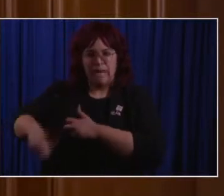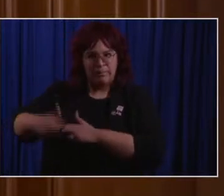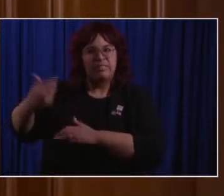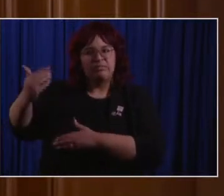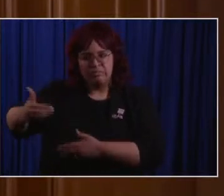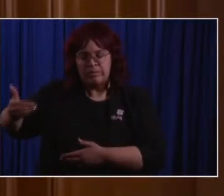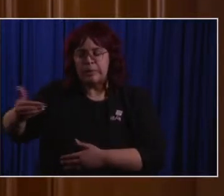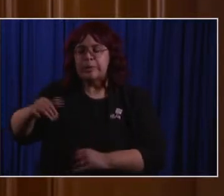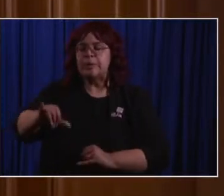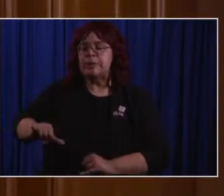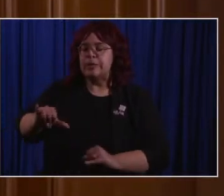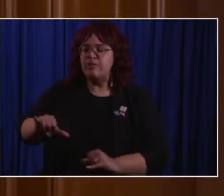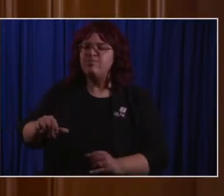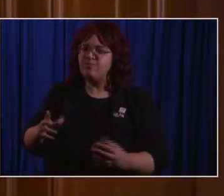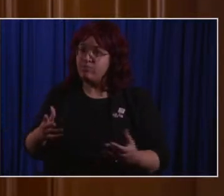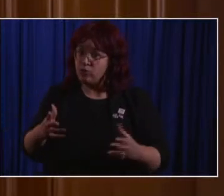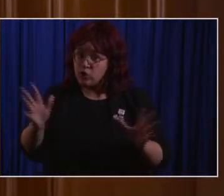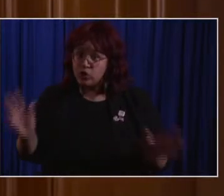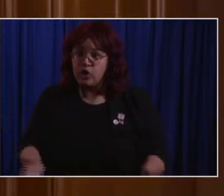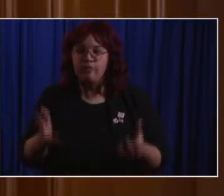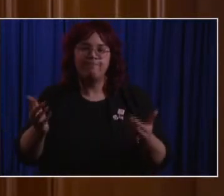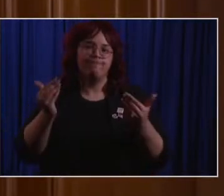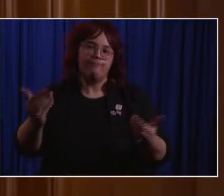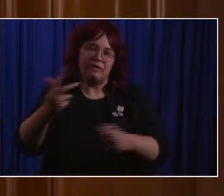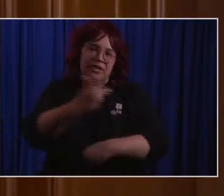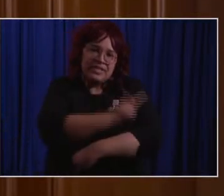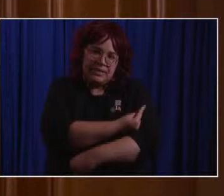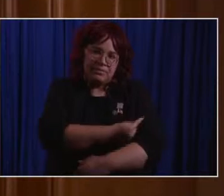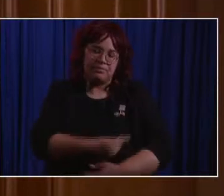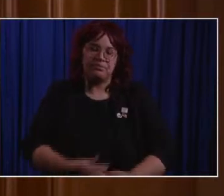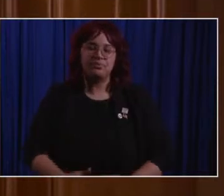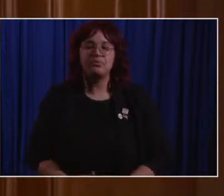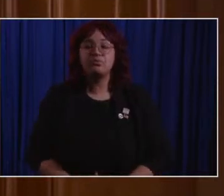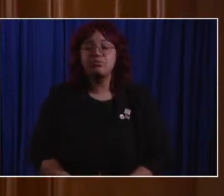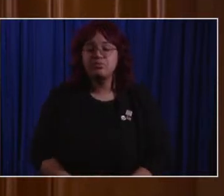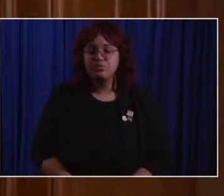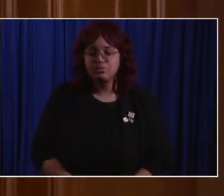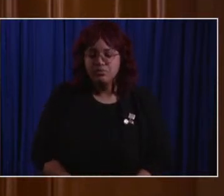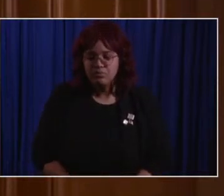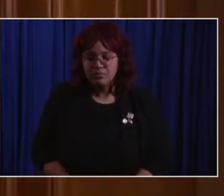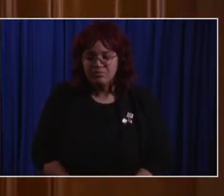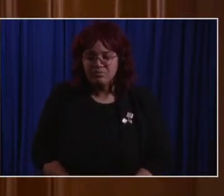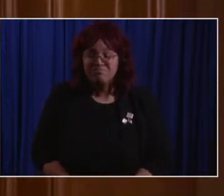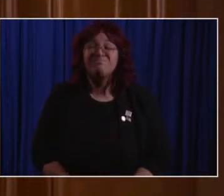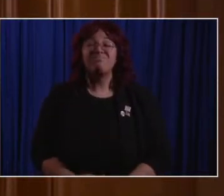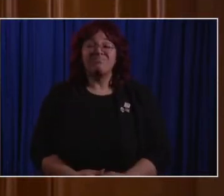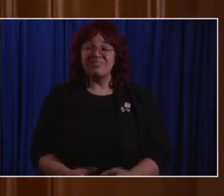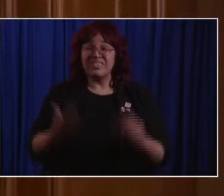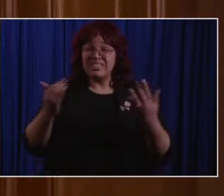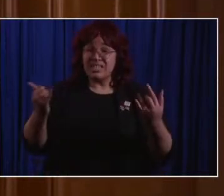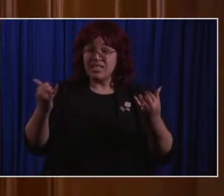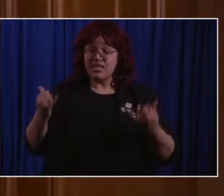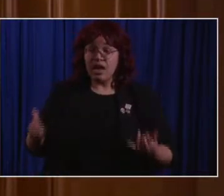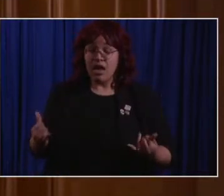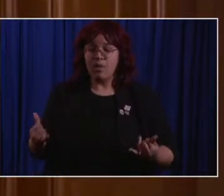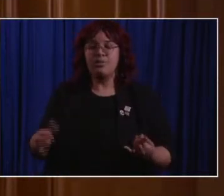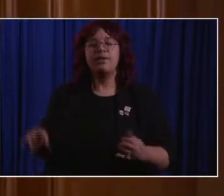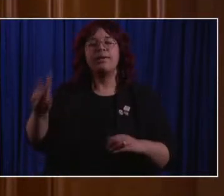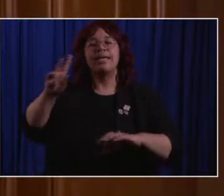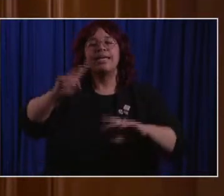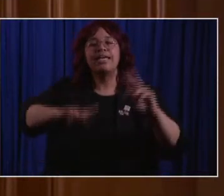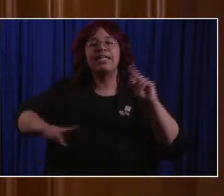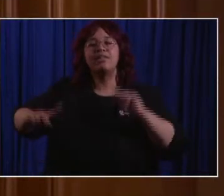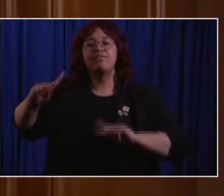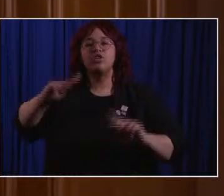doing a very, very good job in regard to reaching those individuals who literally cannot leave their home.